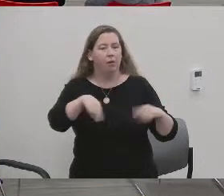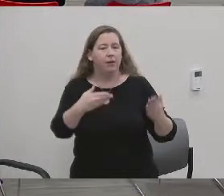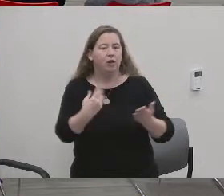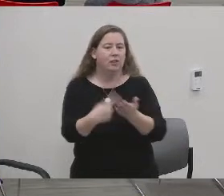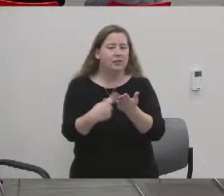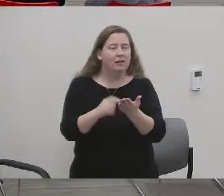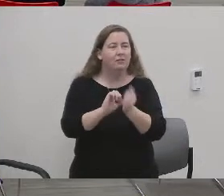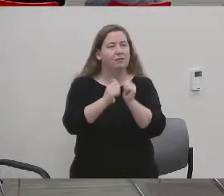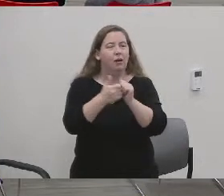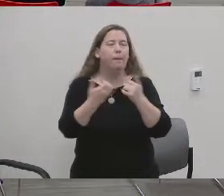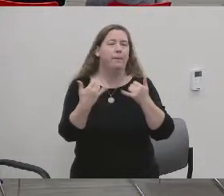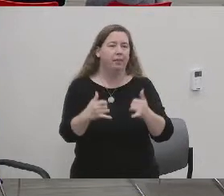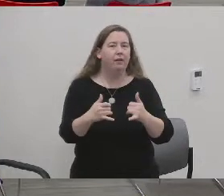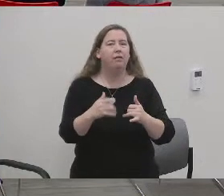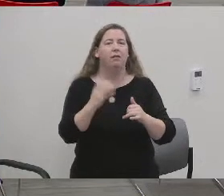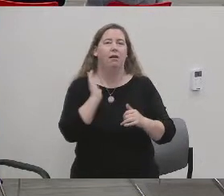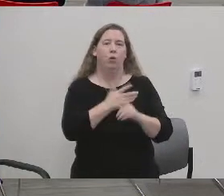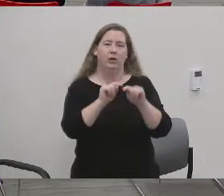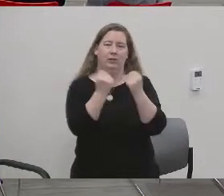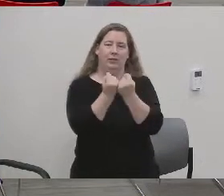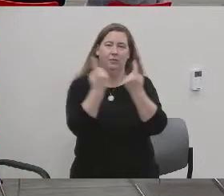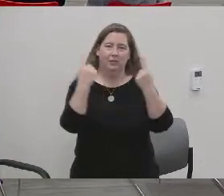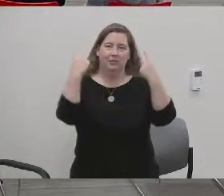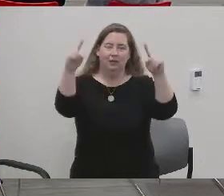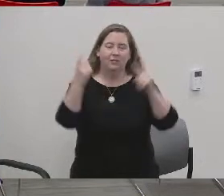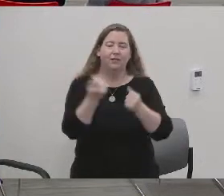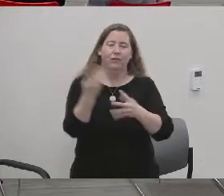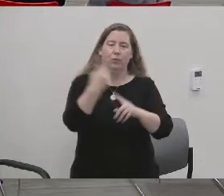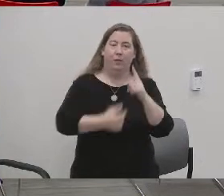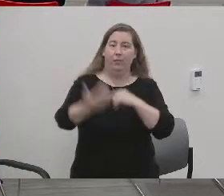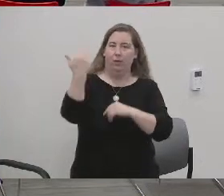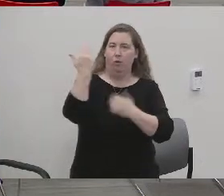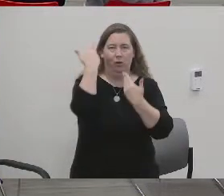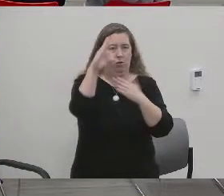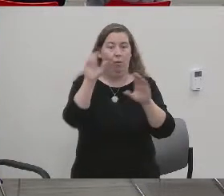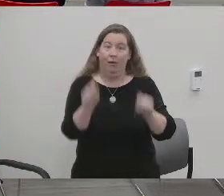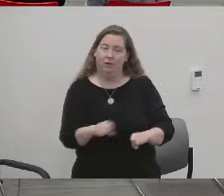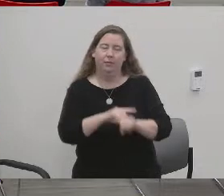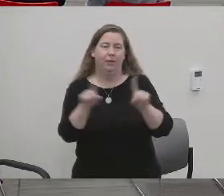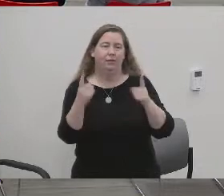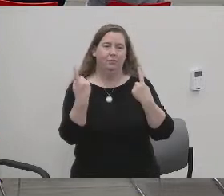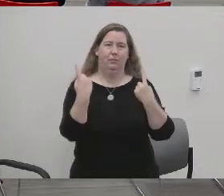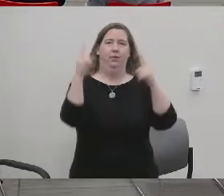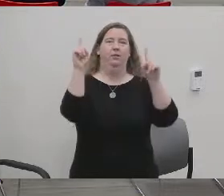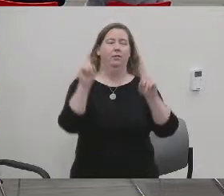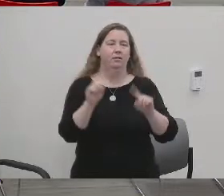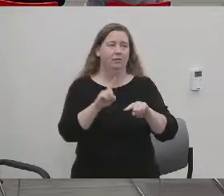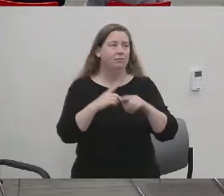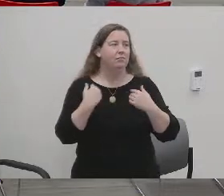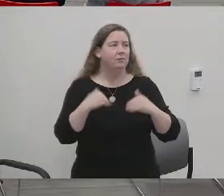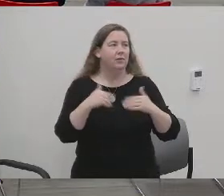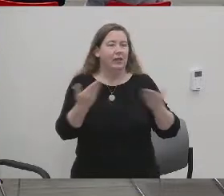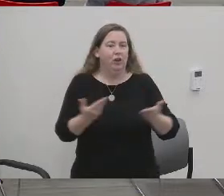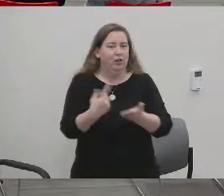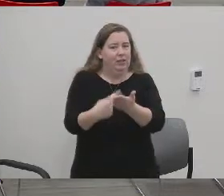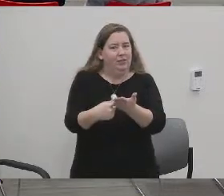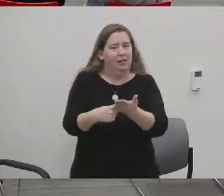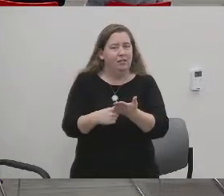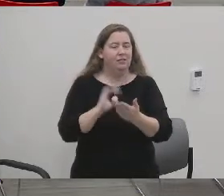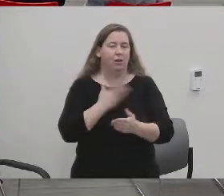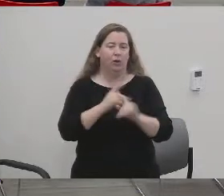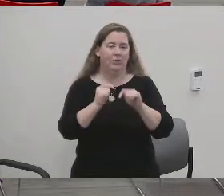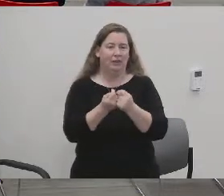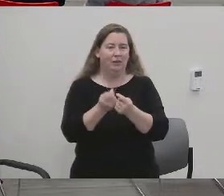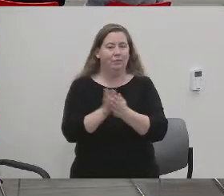and playing and the accomplishments of our team. I think a couple months ago we didn't know if that would be possible. So the fact that we're here even having this conversation is pretty amazing to